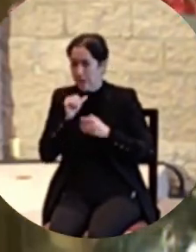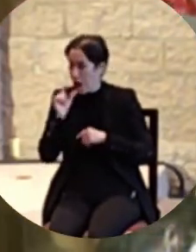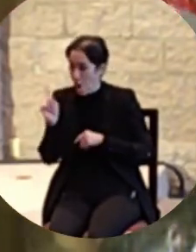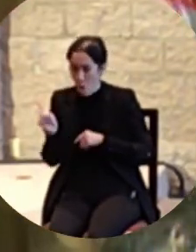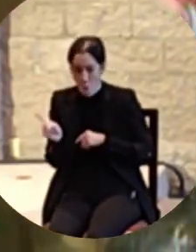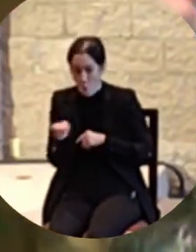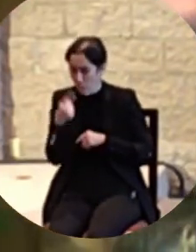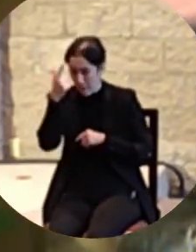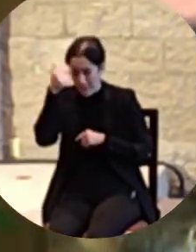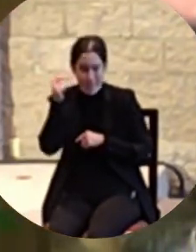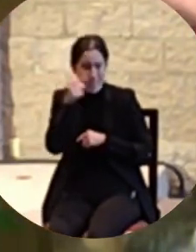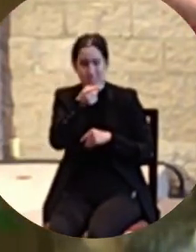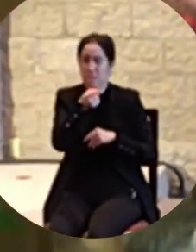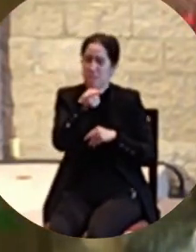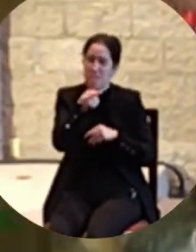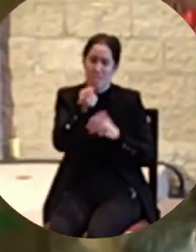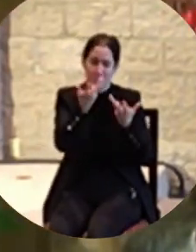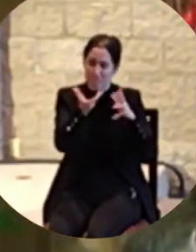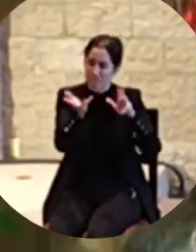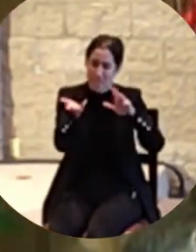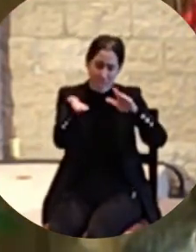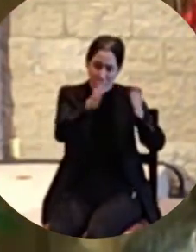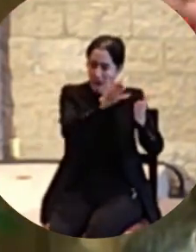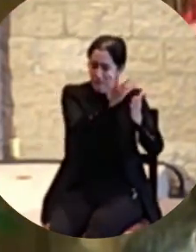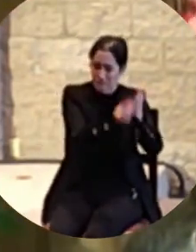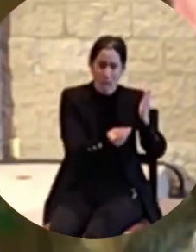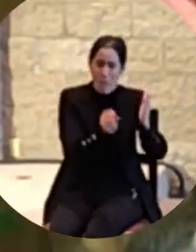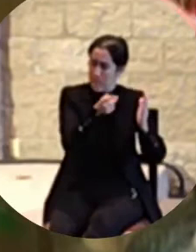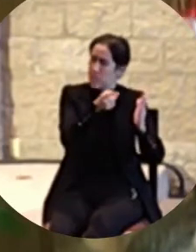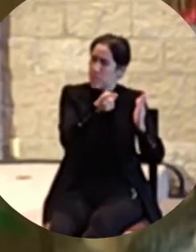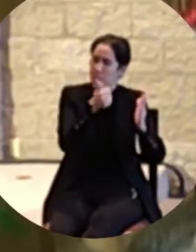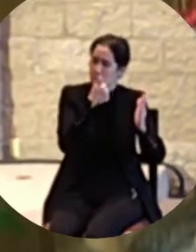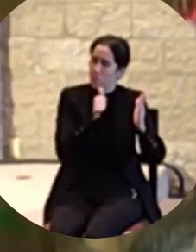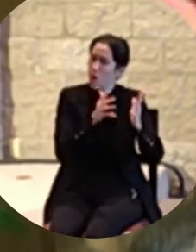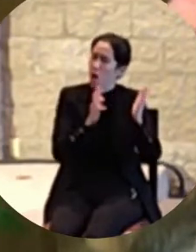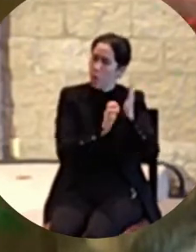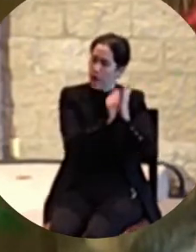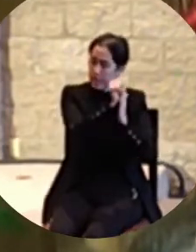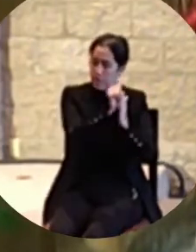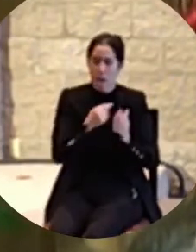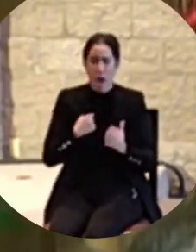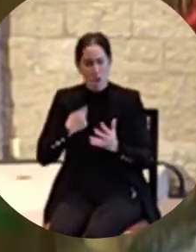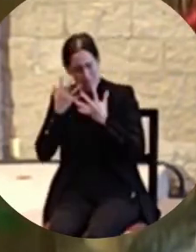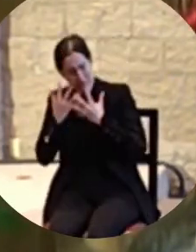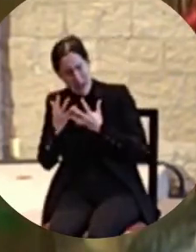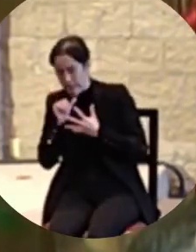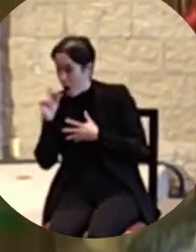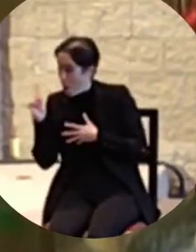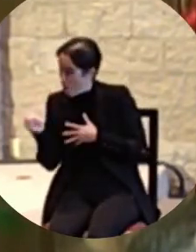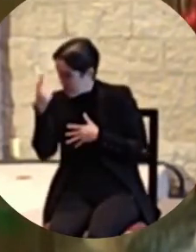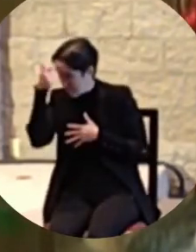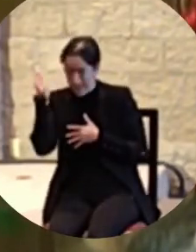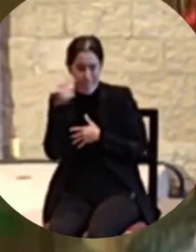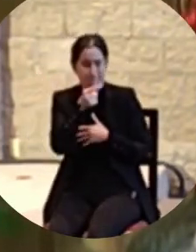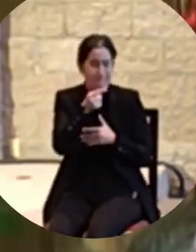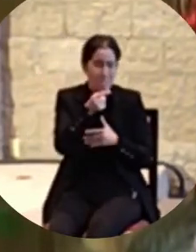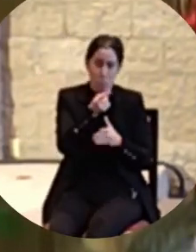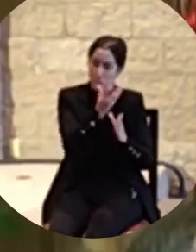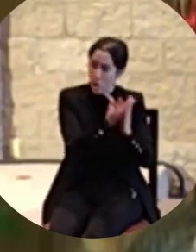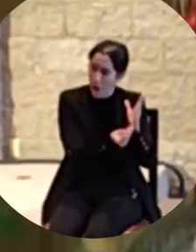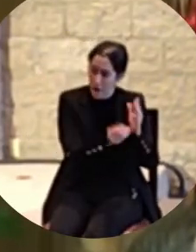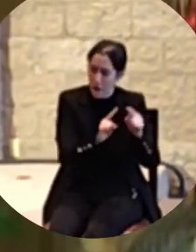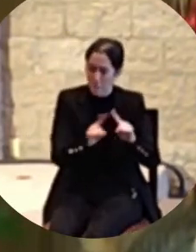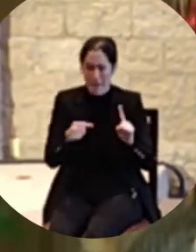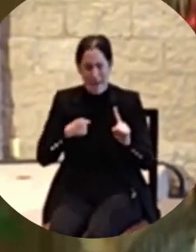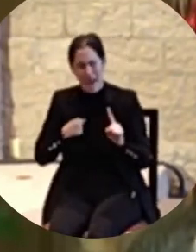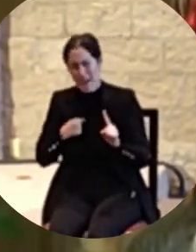sure he had suffered a lot with cancer. Not just about his death. But I was sad and angry. I